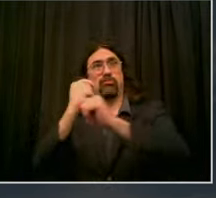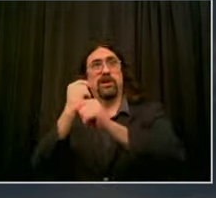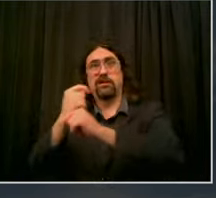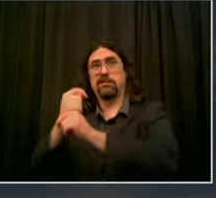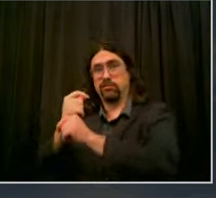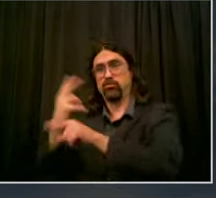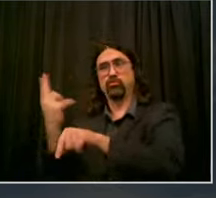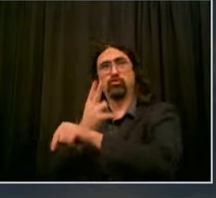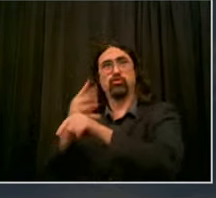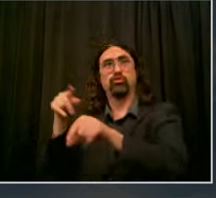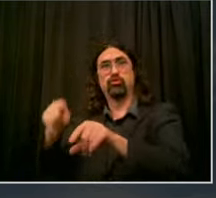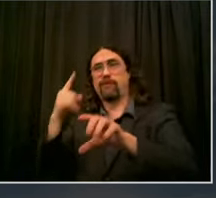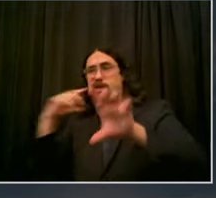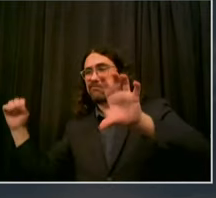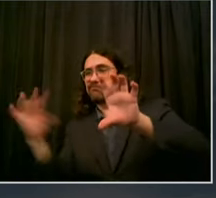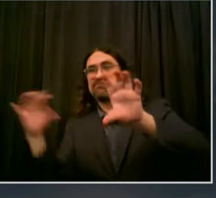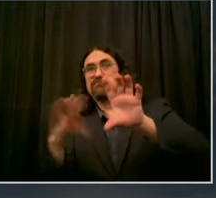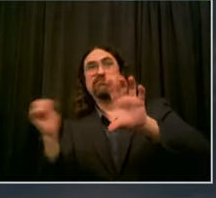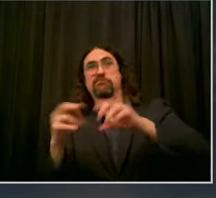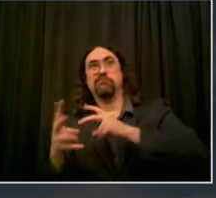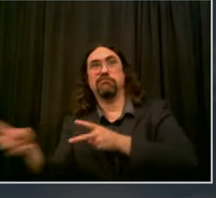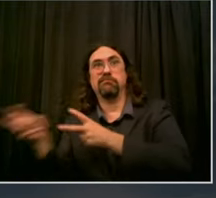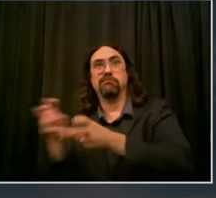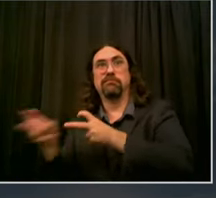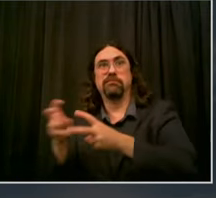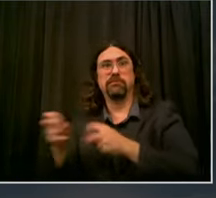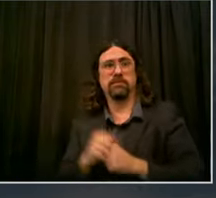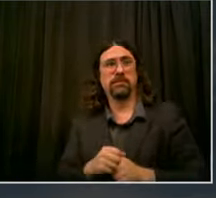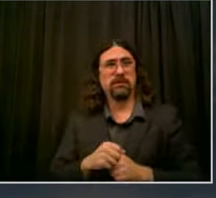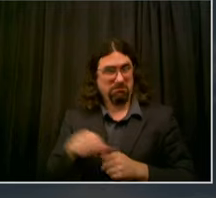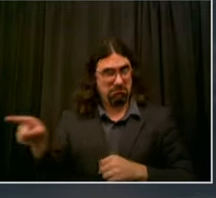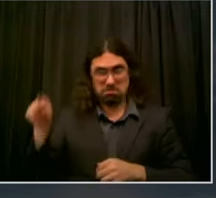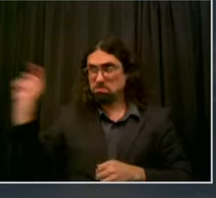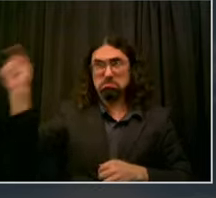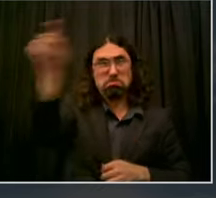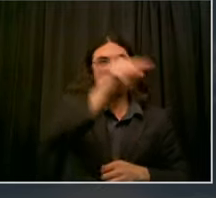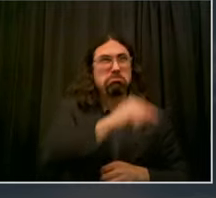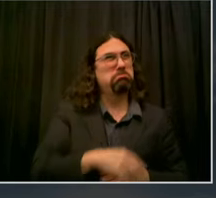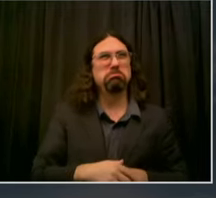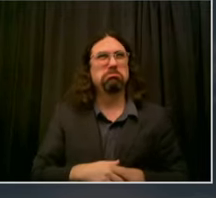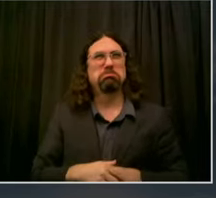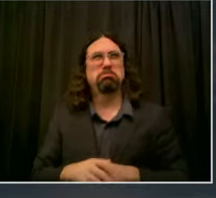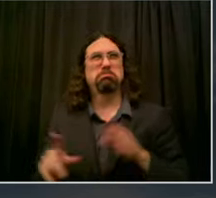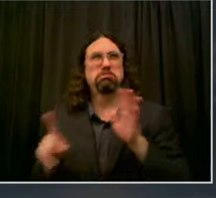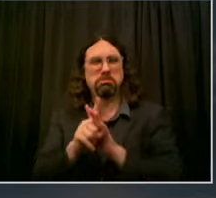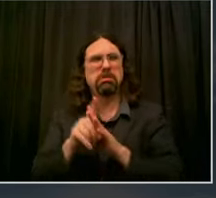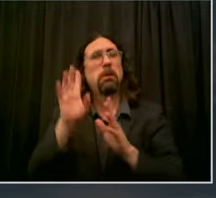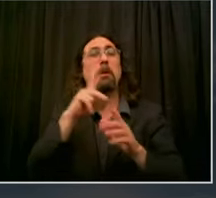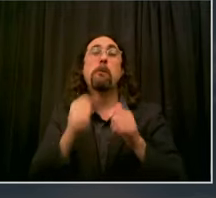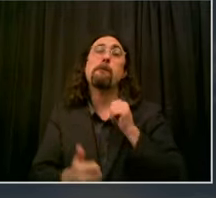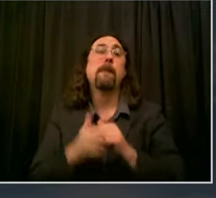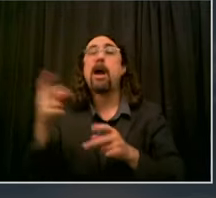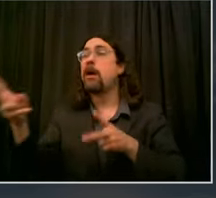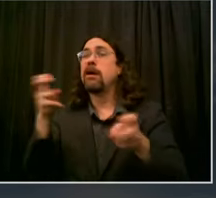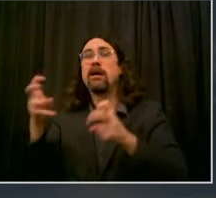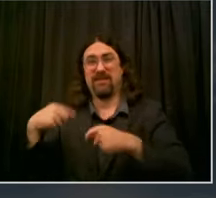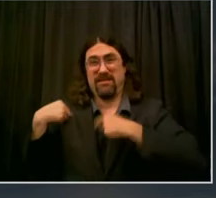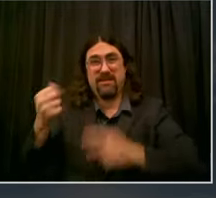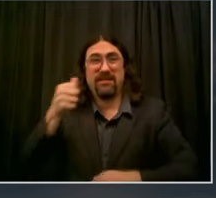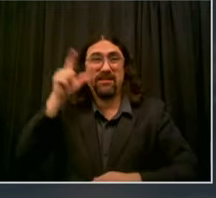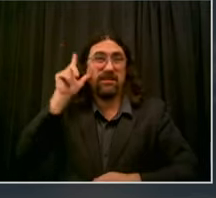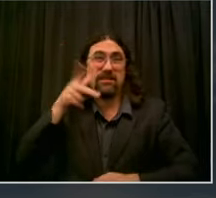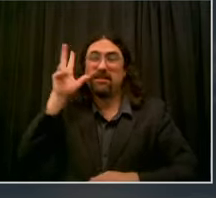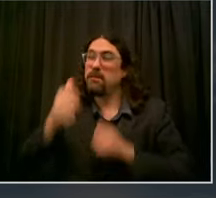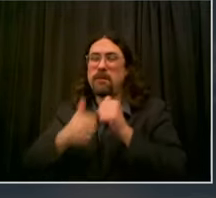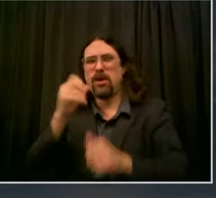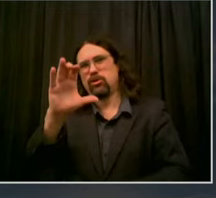just peeling off, using the protests as cover, and then peeling off and, you know, unfortunately